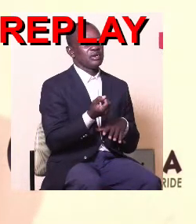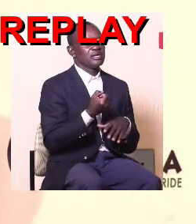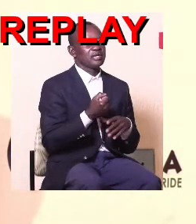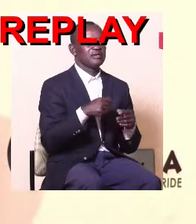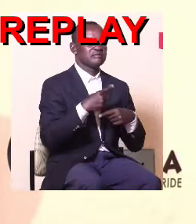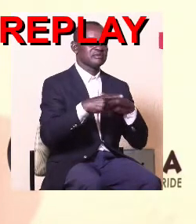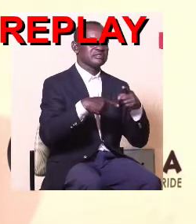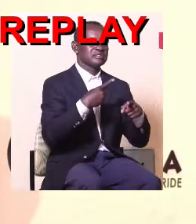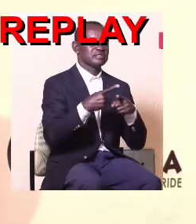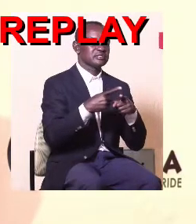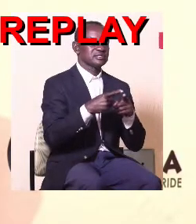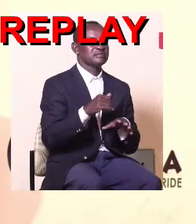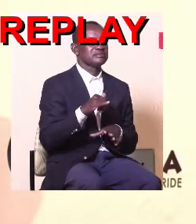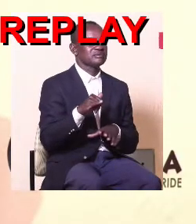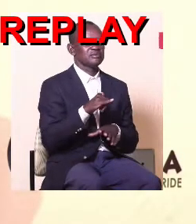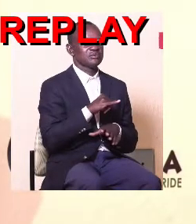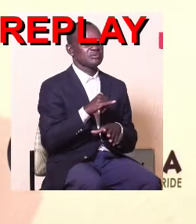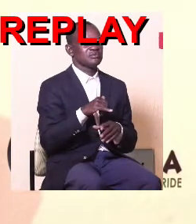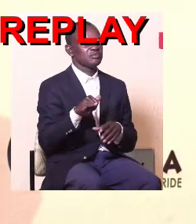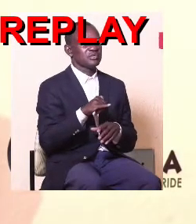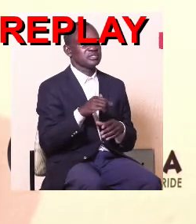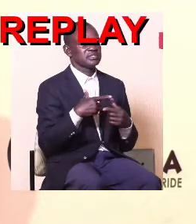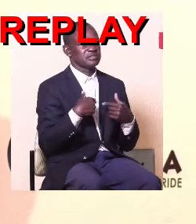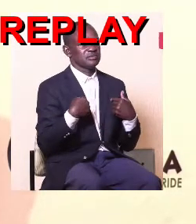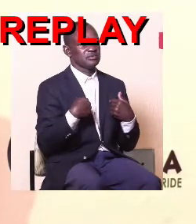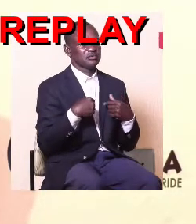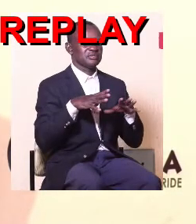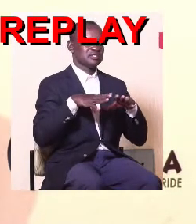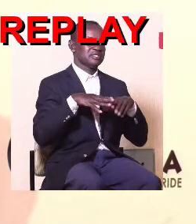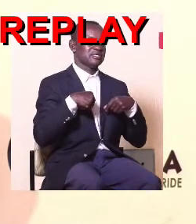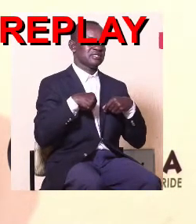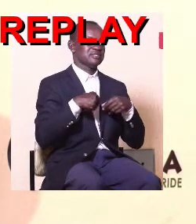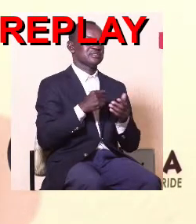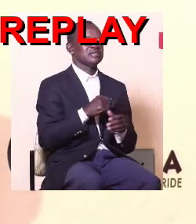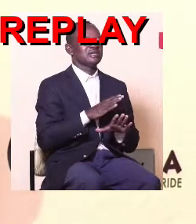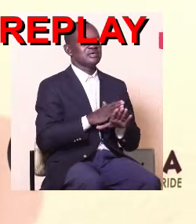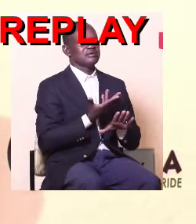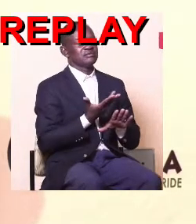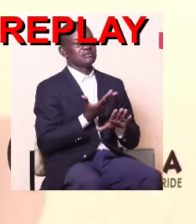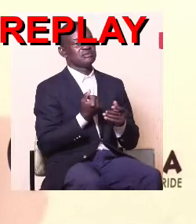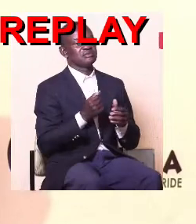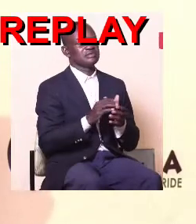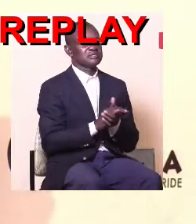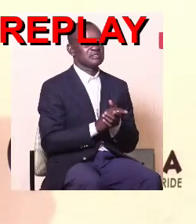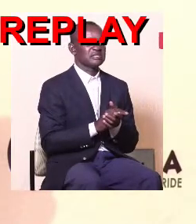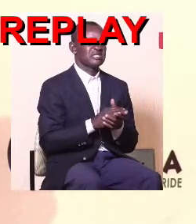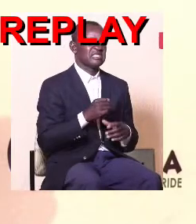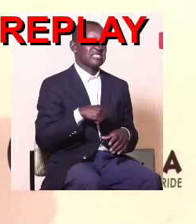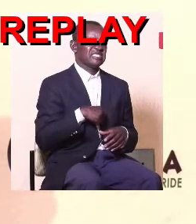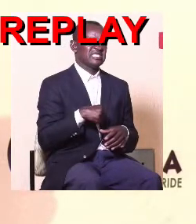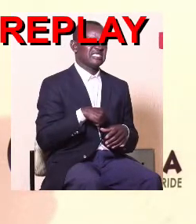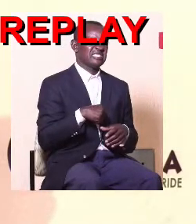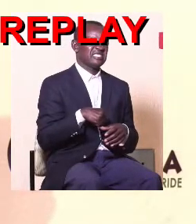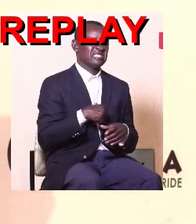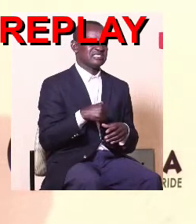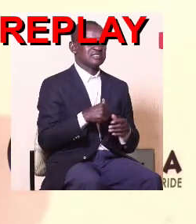we consider when it comes to infectious disease. That we look at the